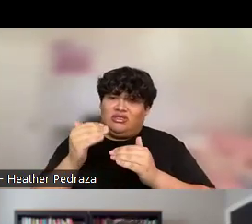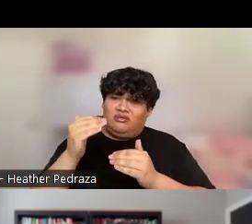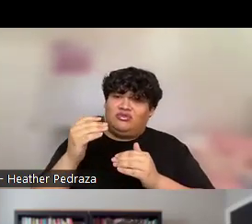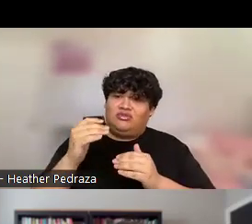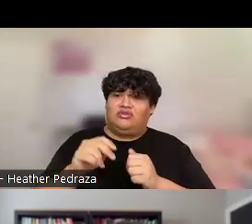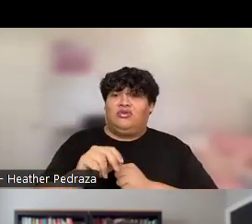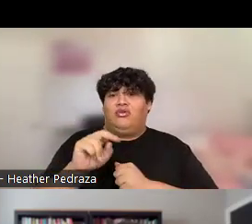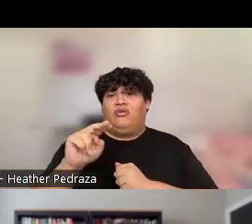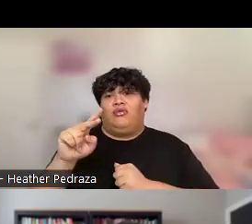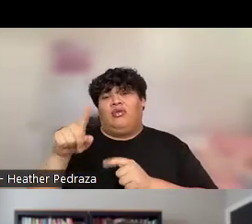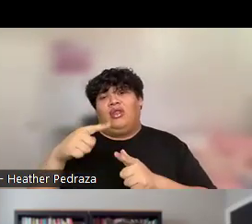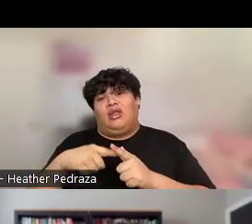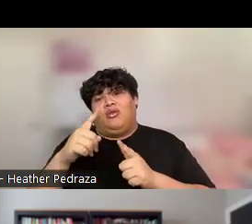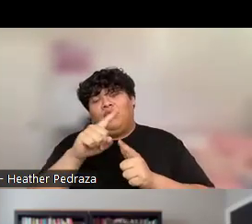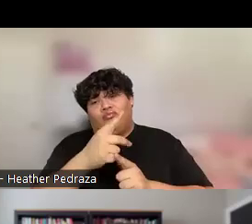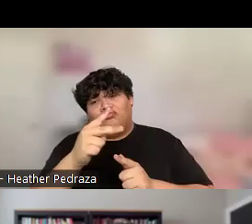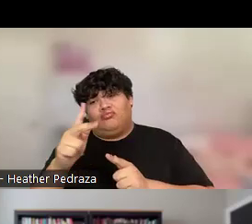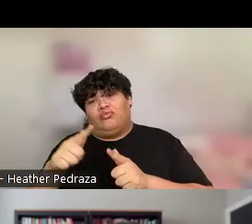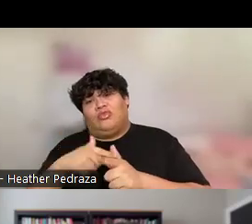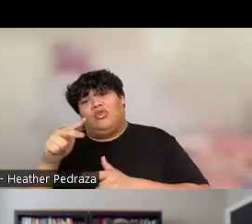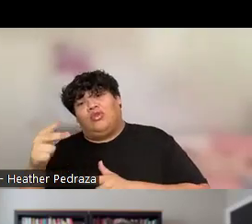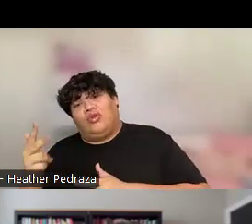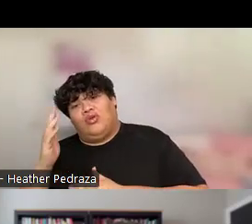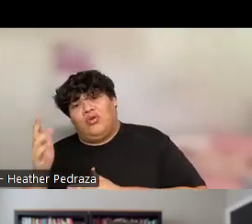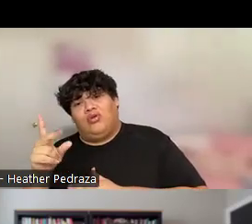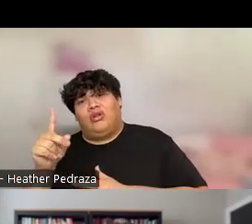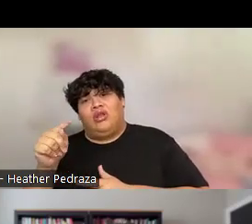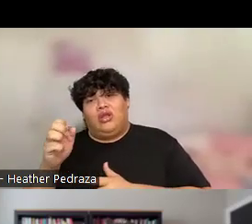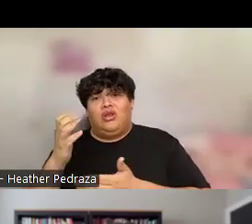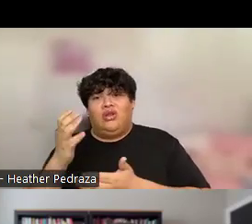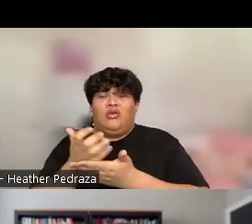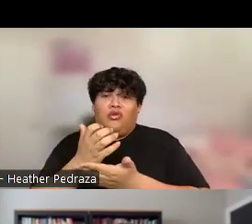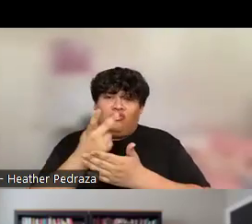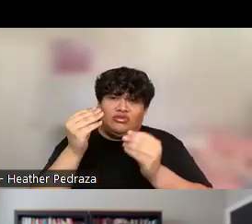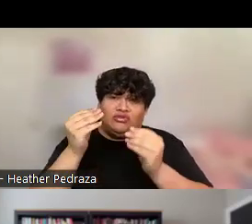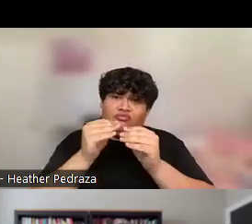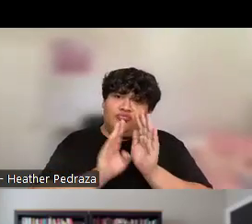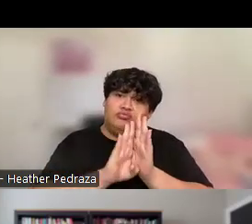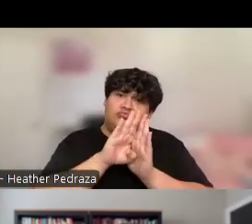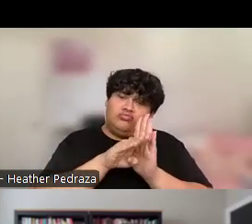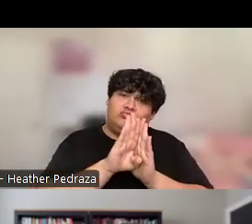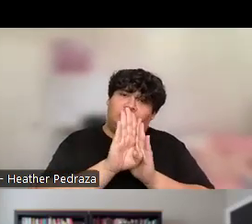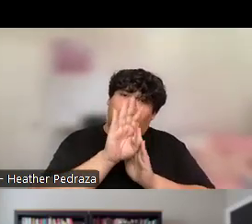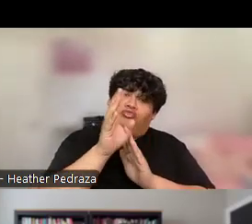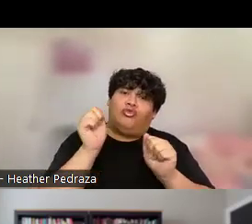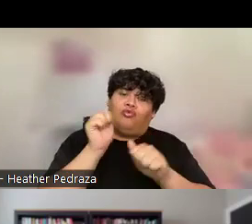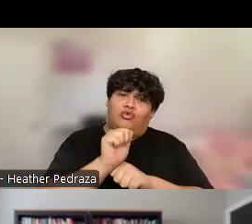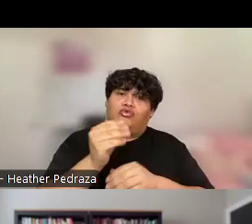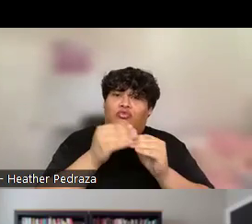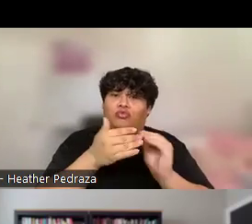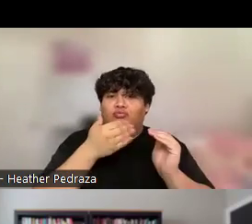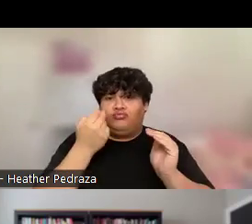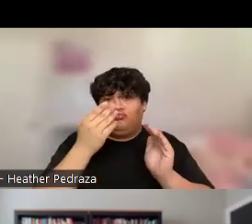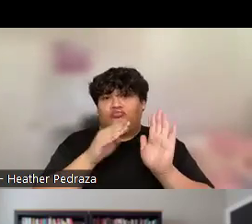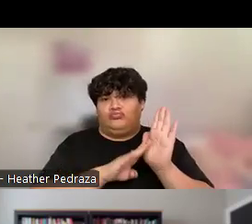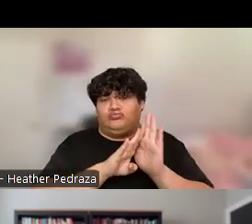phase 3, the stakeholder input and the data review findings will come together into sort of our final evaluation.